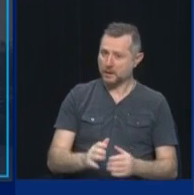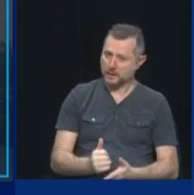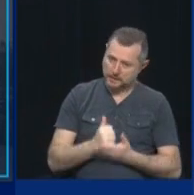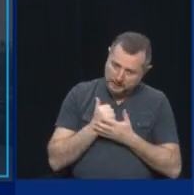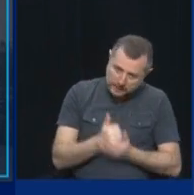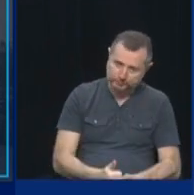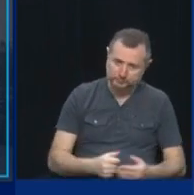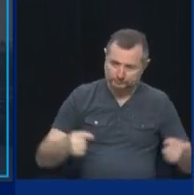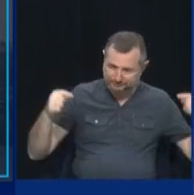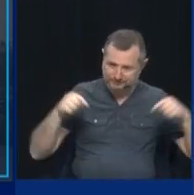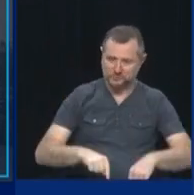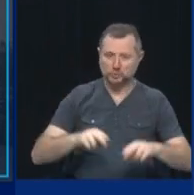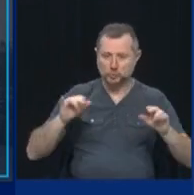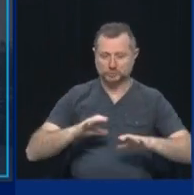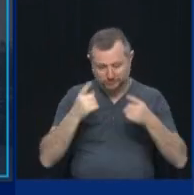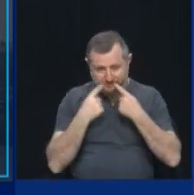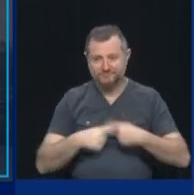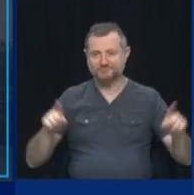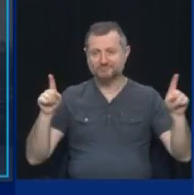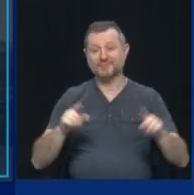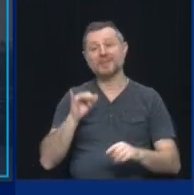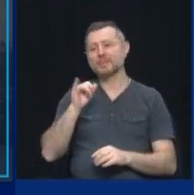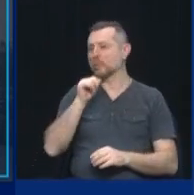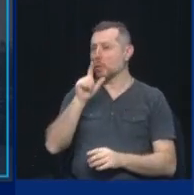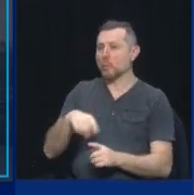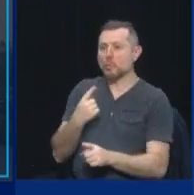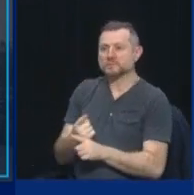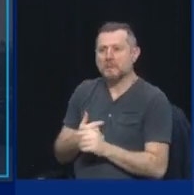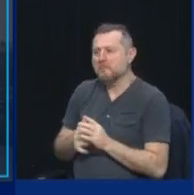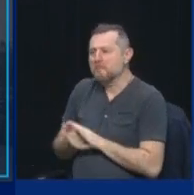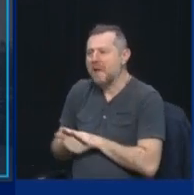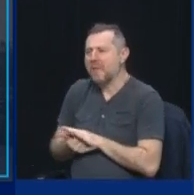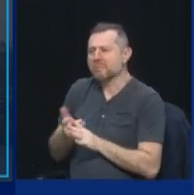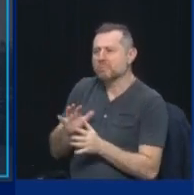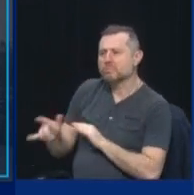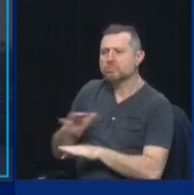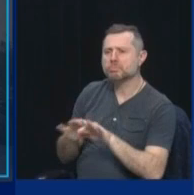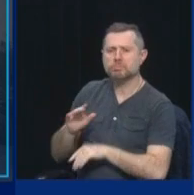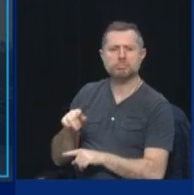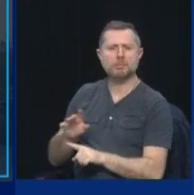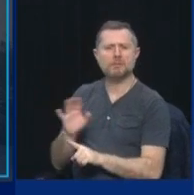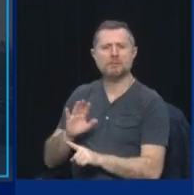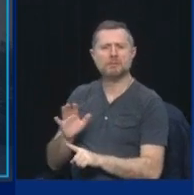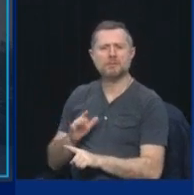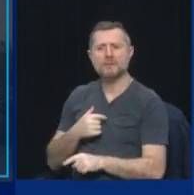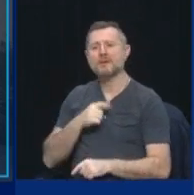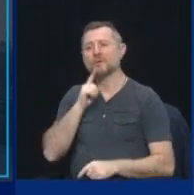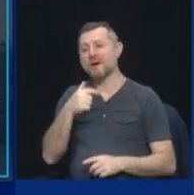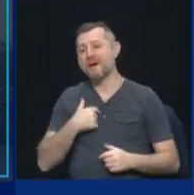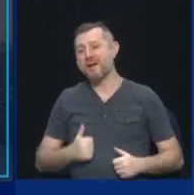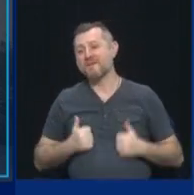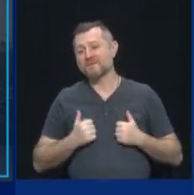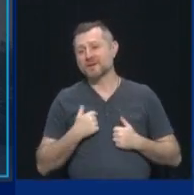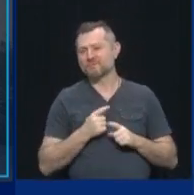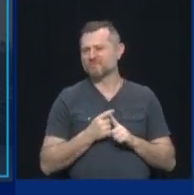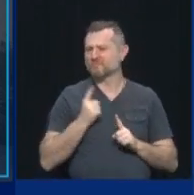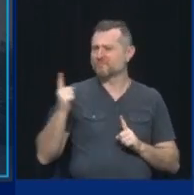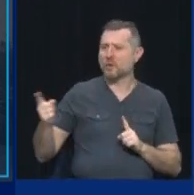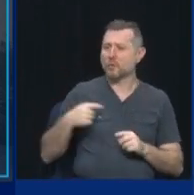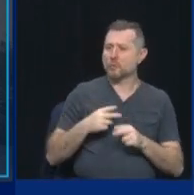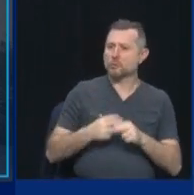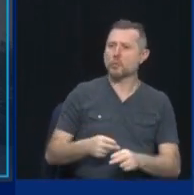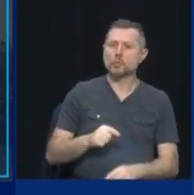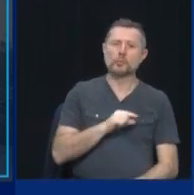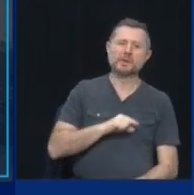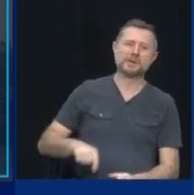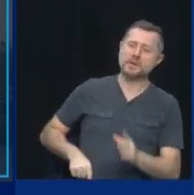work. It's not just people who live in Manhattan. I lived in a faraway place called Queens. People in